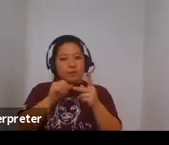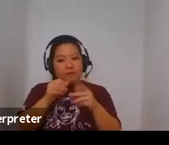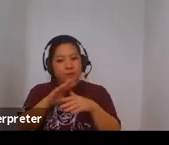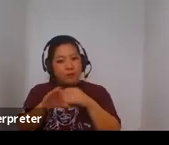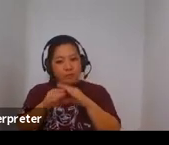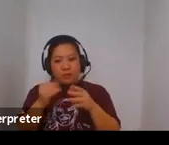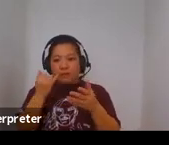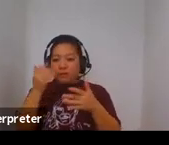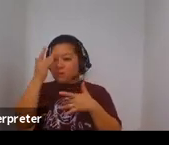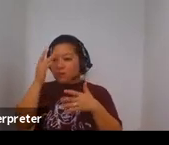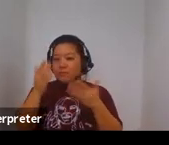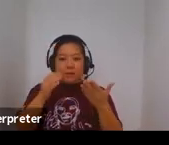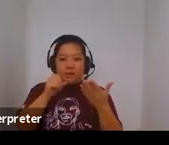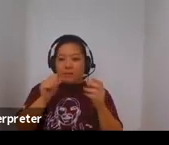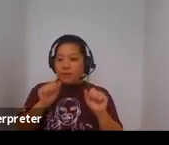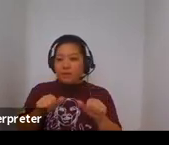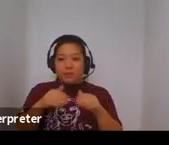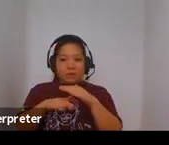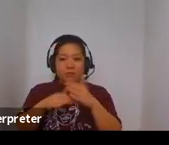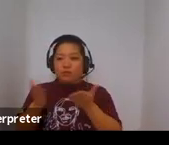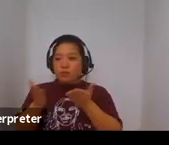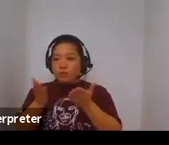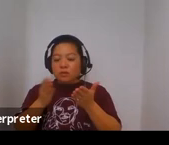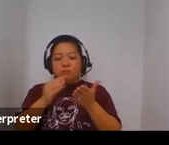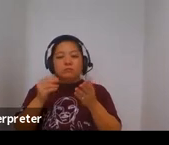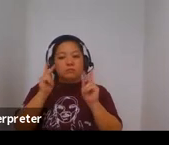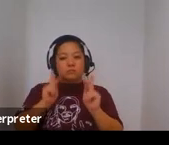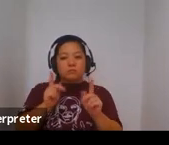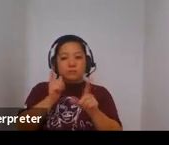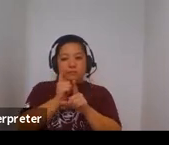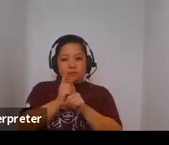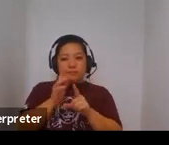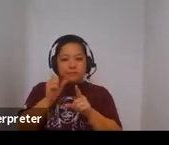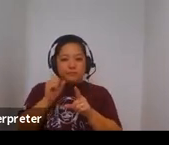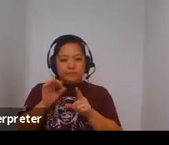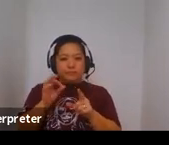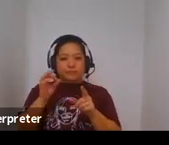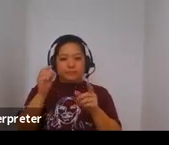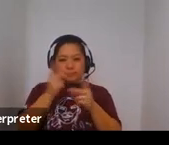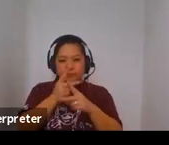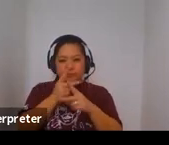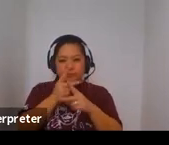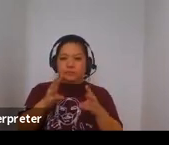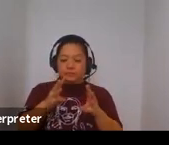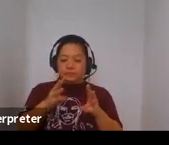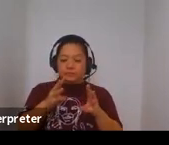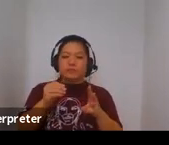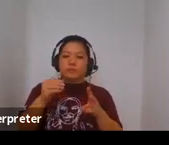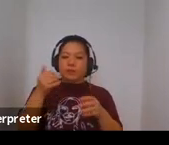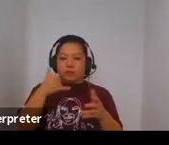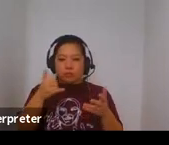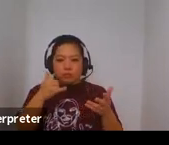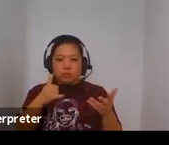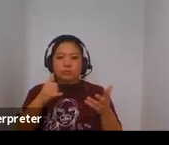if they're sick, they may not be able to access services in person. So figuring out ways, hotlines, using telehealth